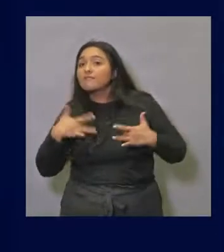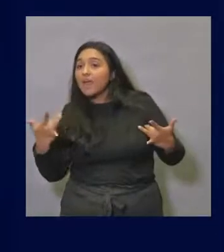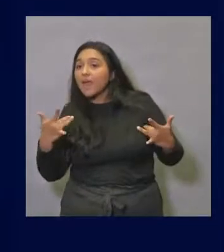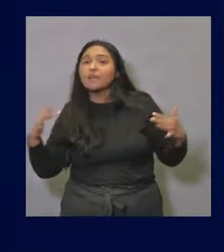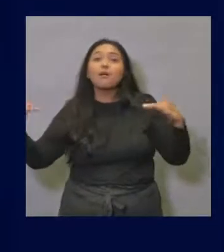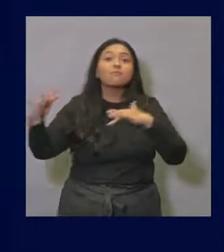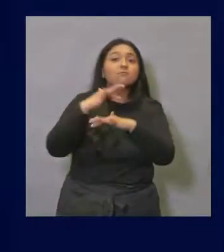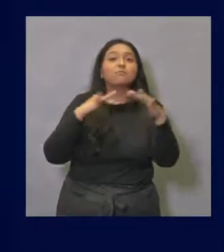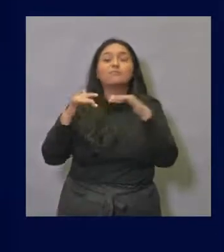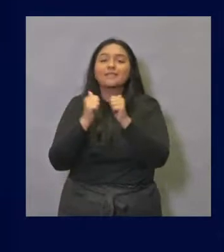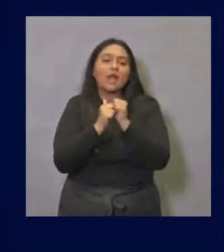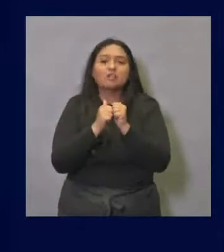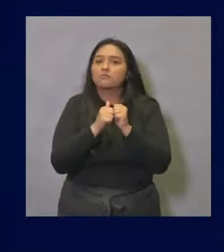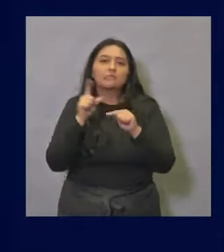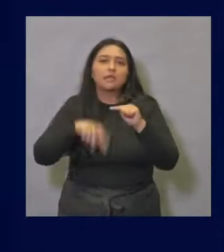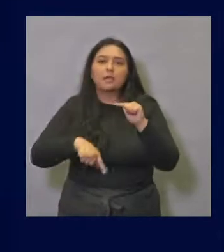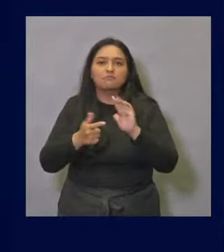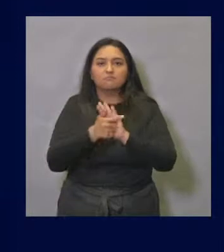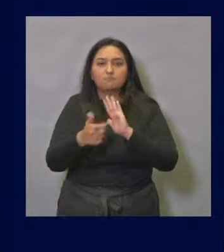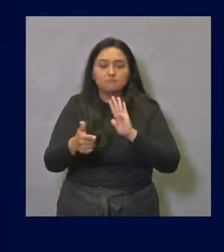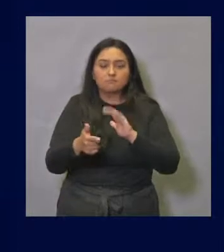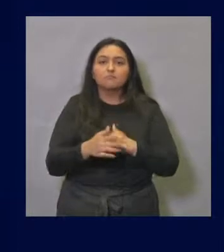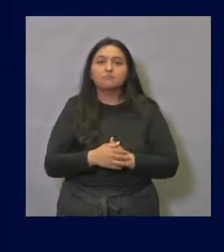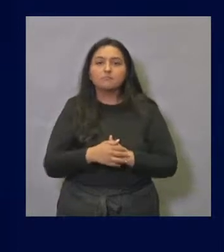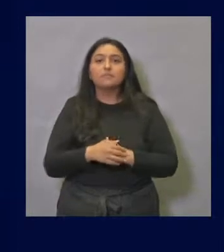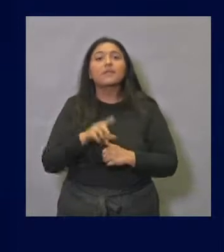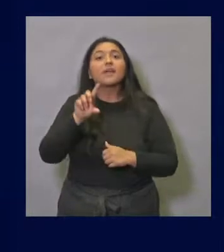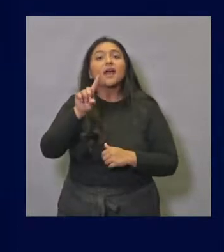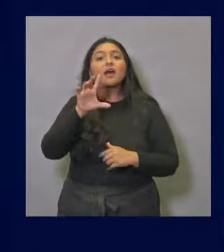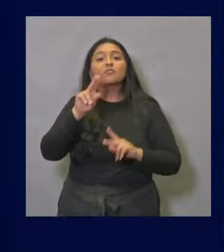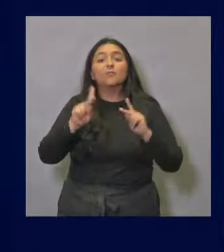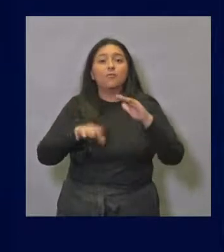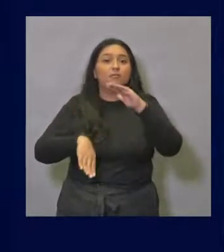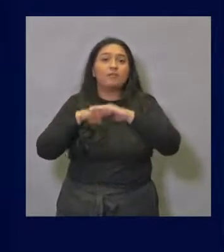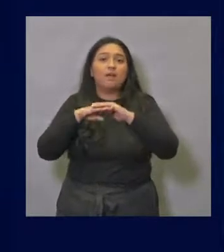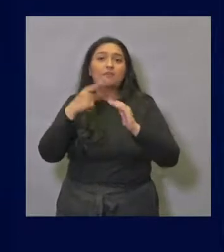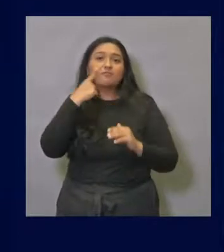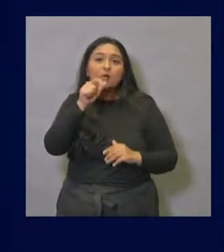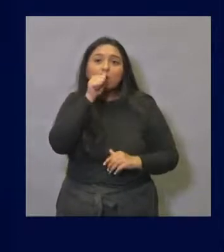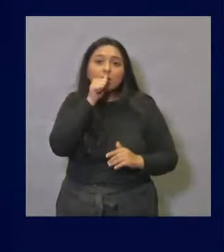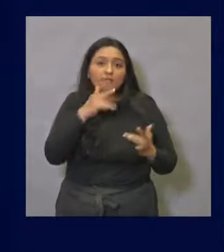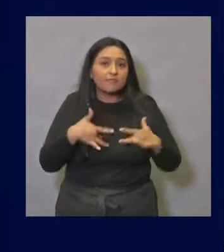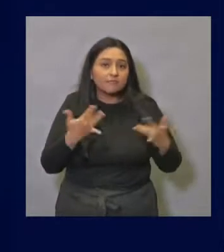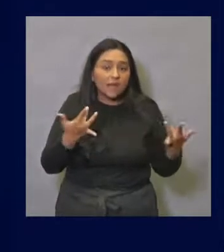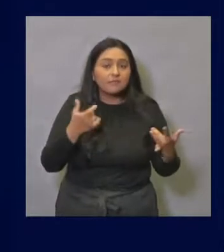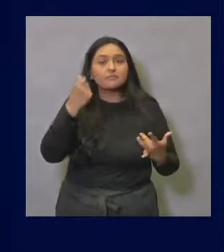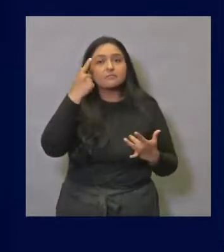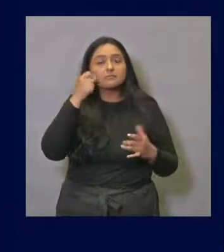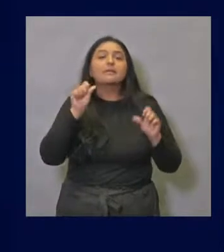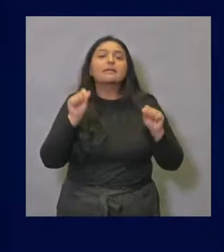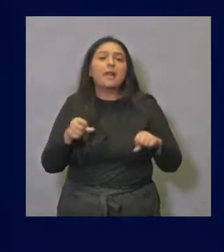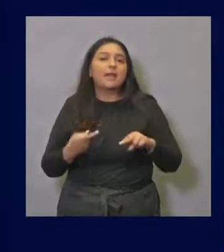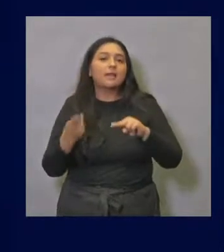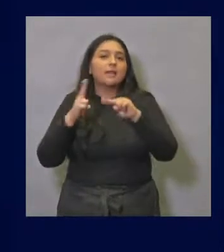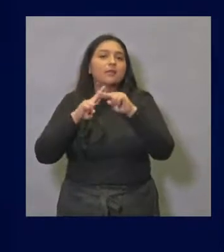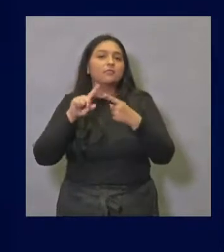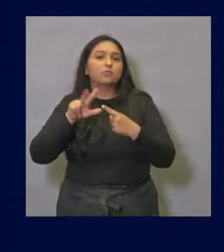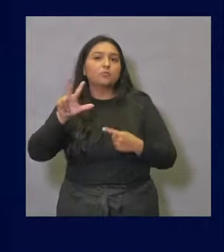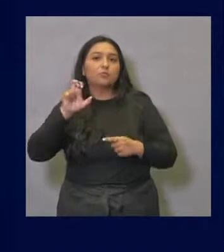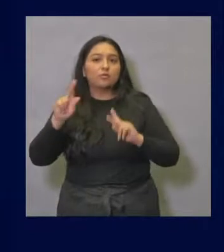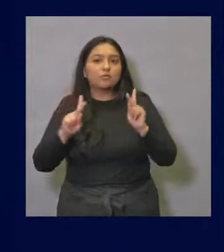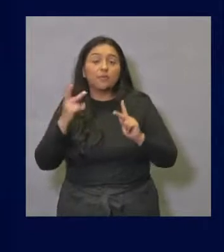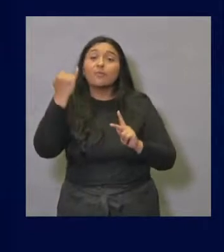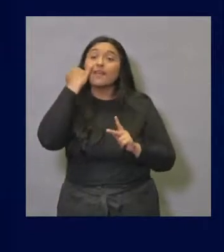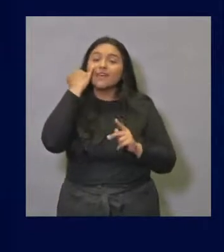outdoor private events, there's a maximum of 100 people allowed, but that limit can increase to 300 people if all guests